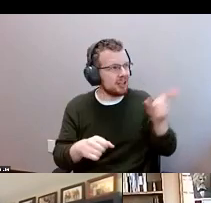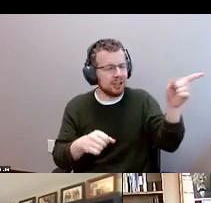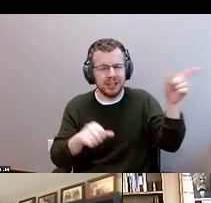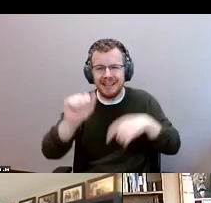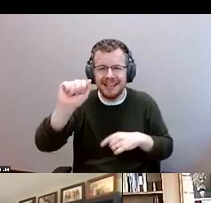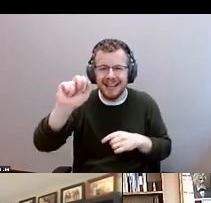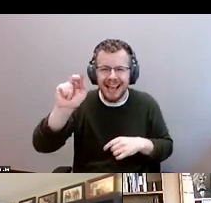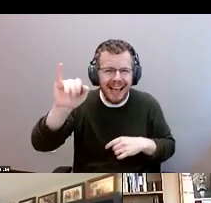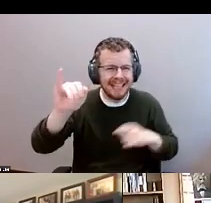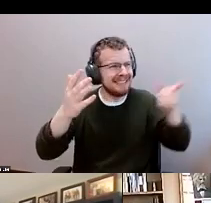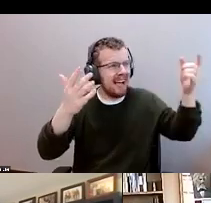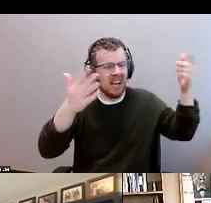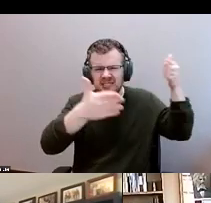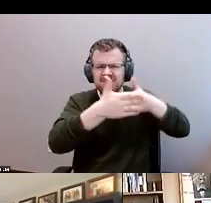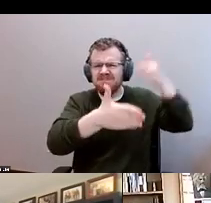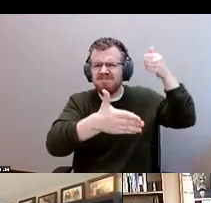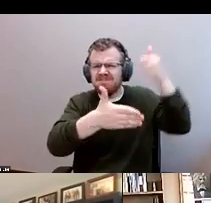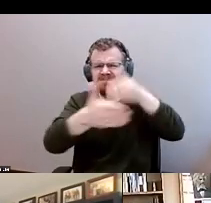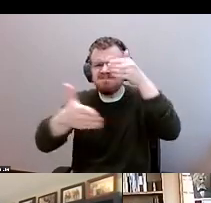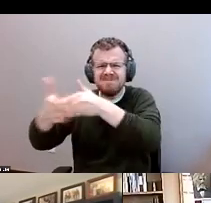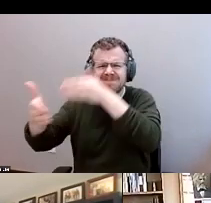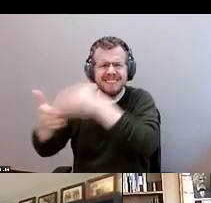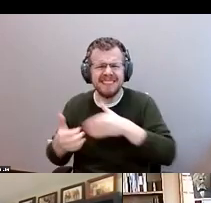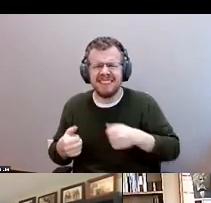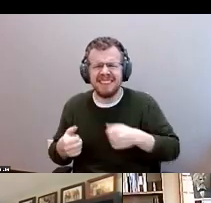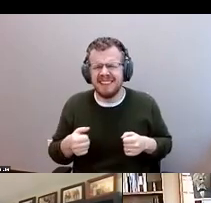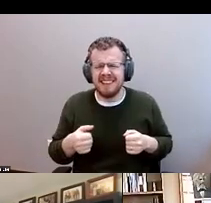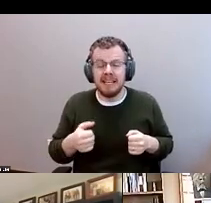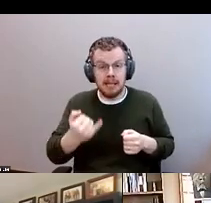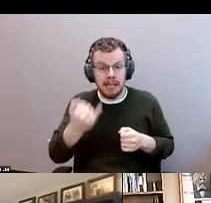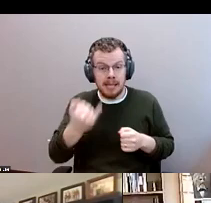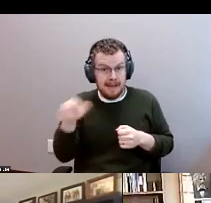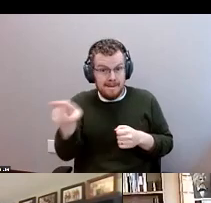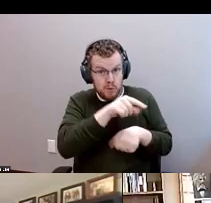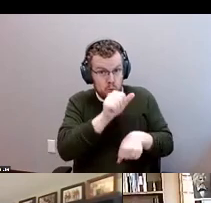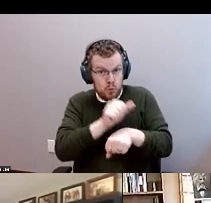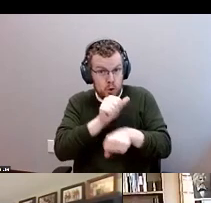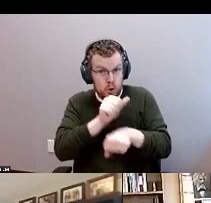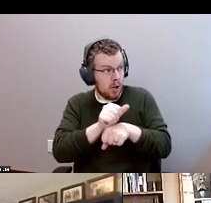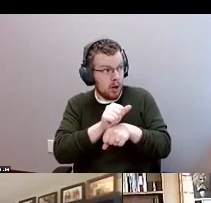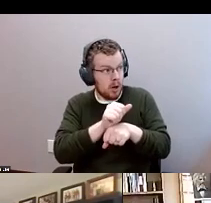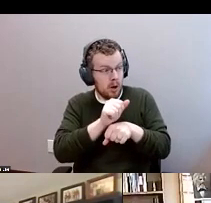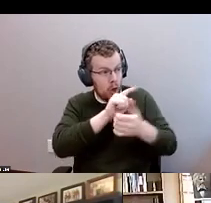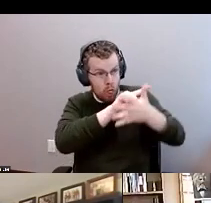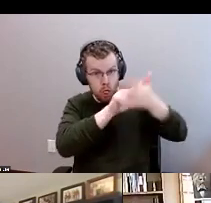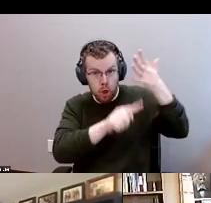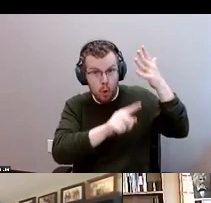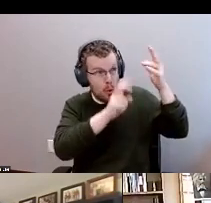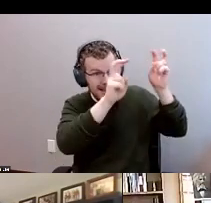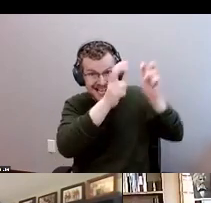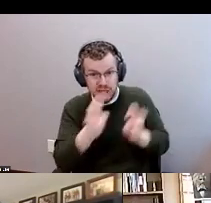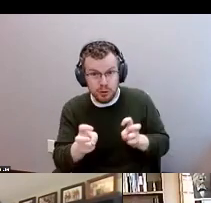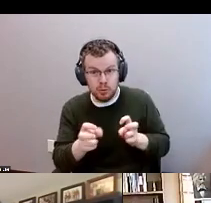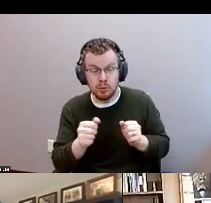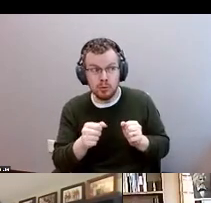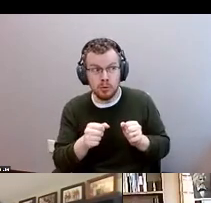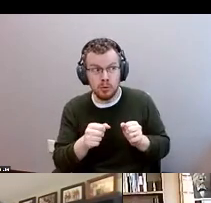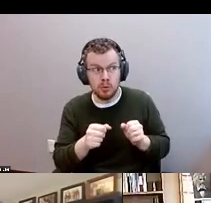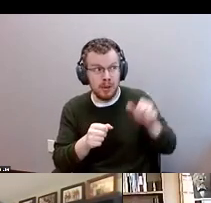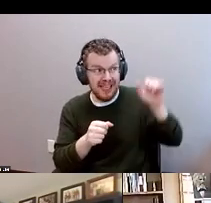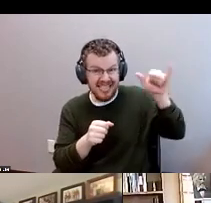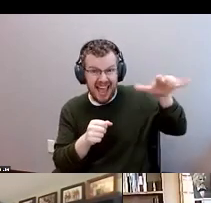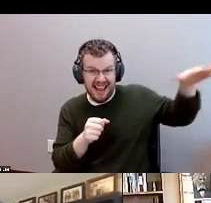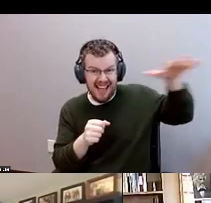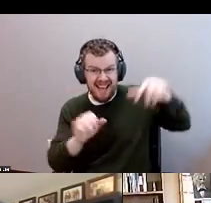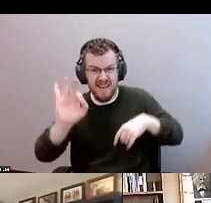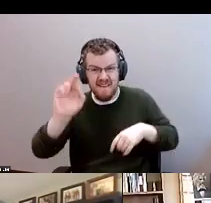so if you are working in these issues, these forces will affect. And, you